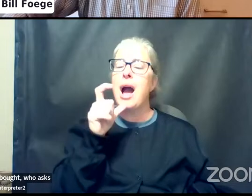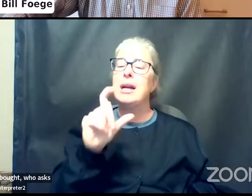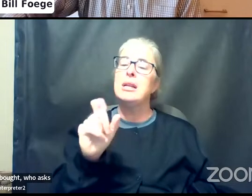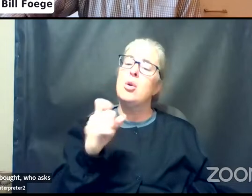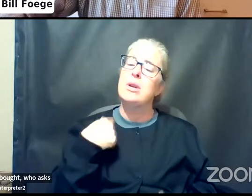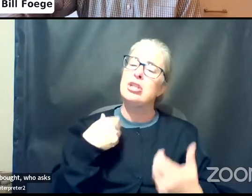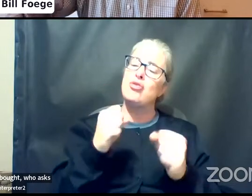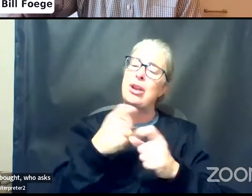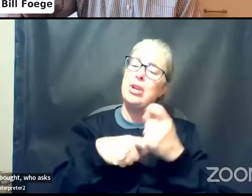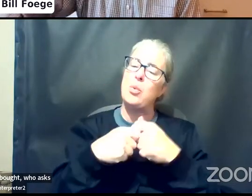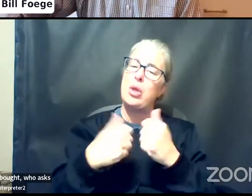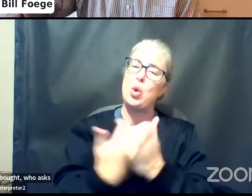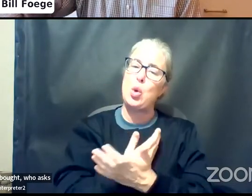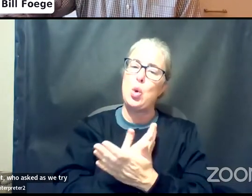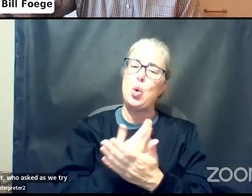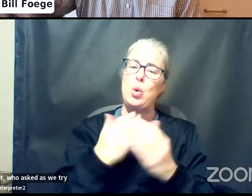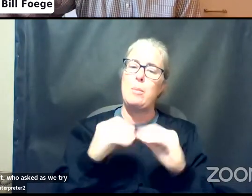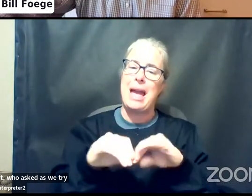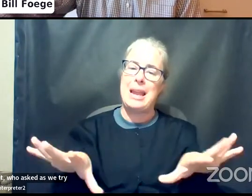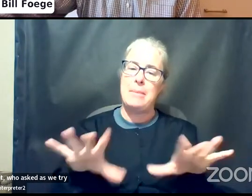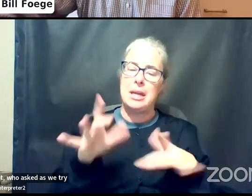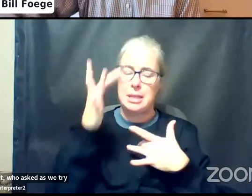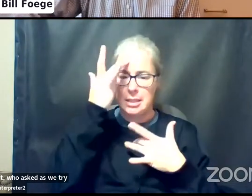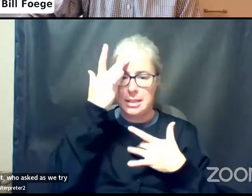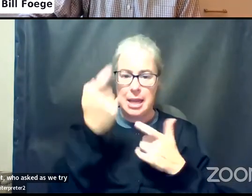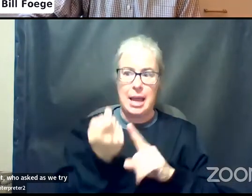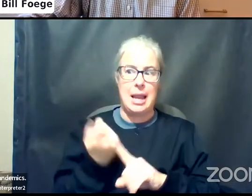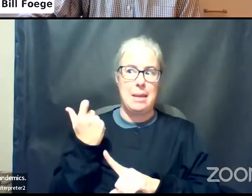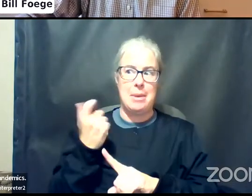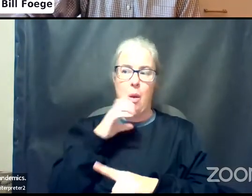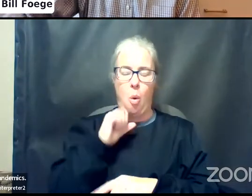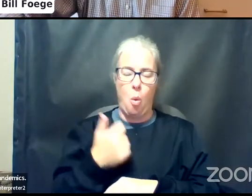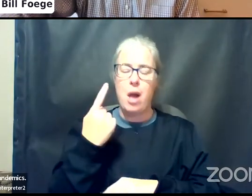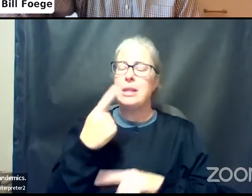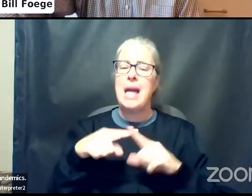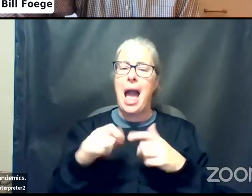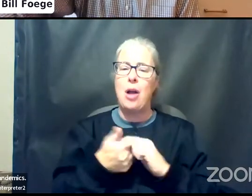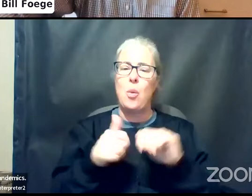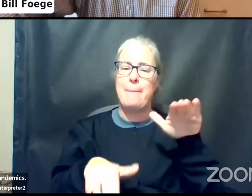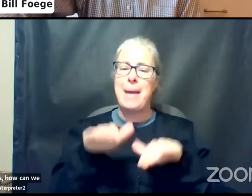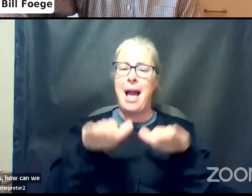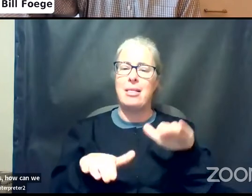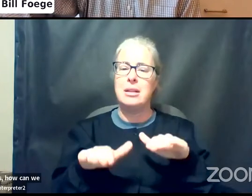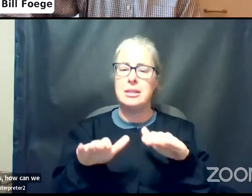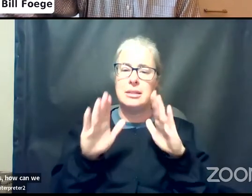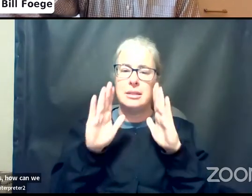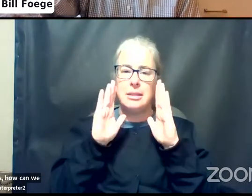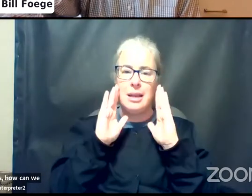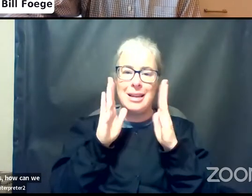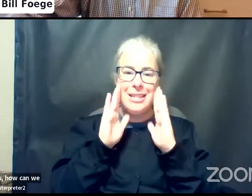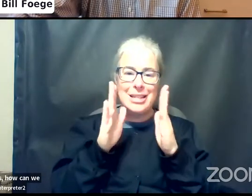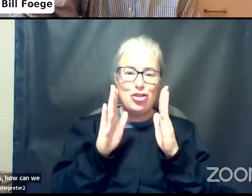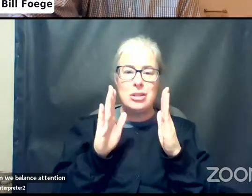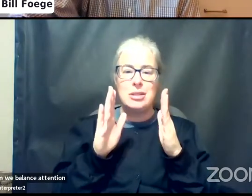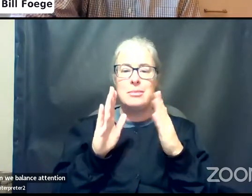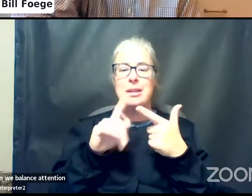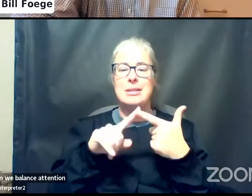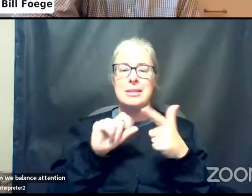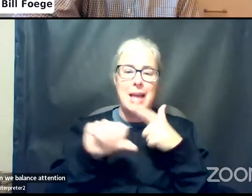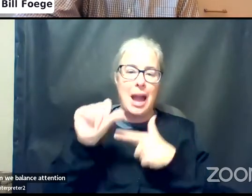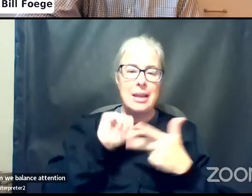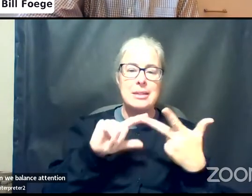try to deal with new pandemics and eliminate older ones how can we balance attention spans science